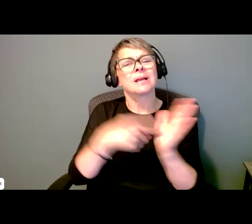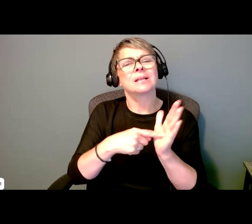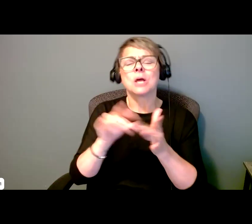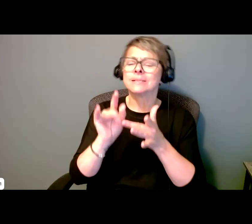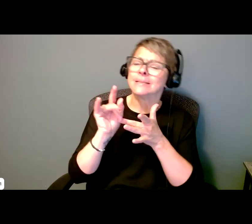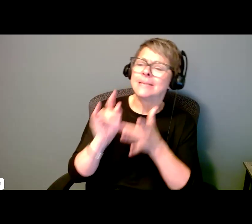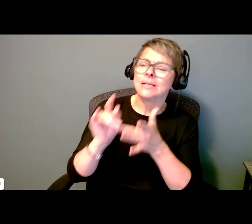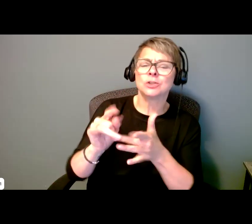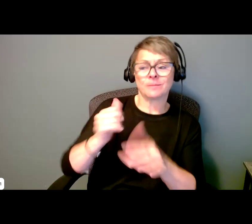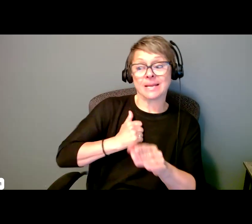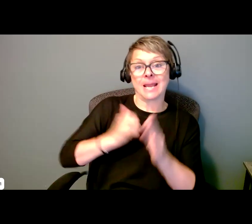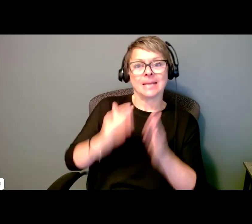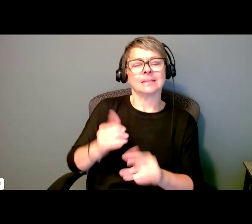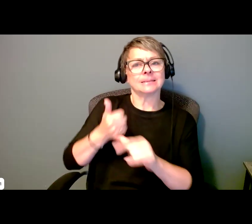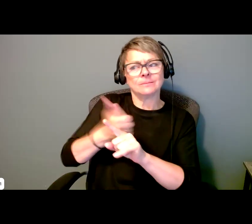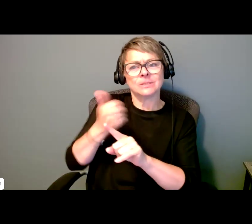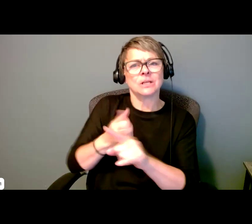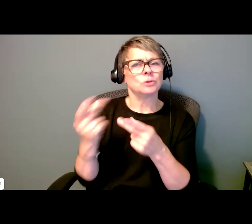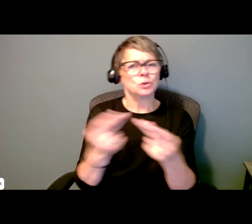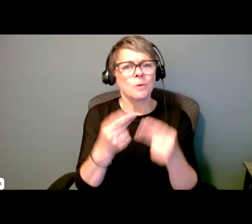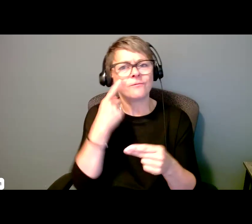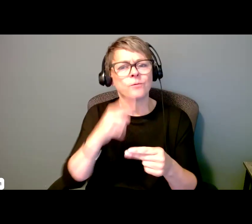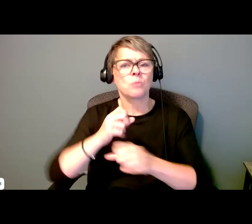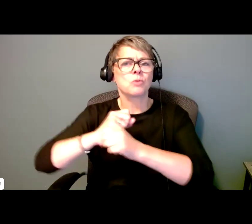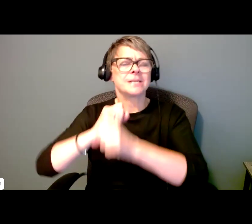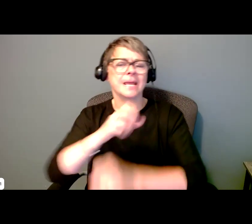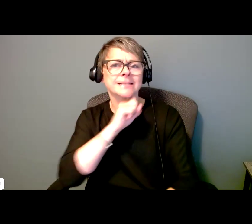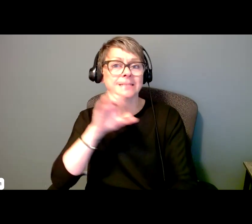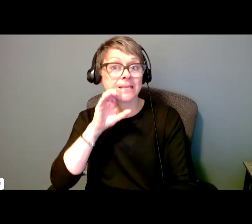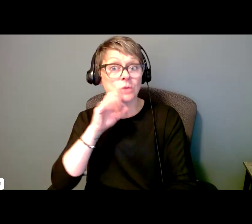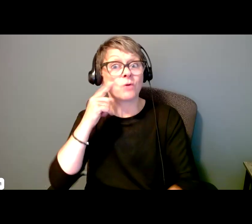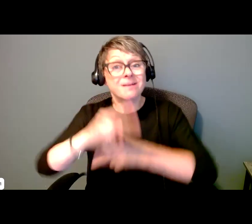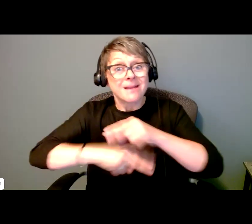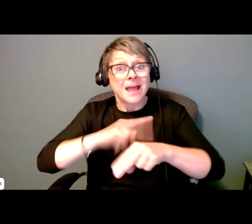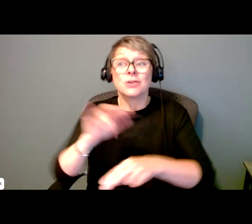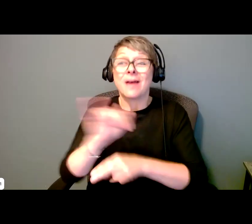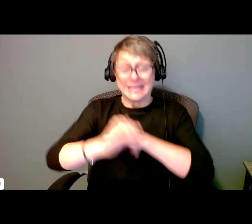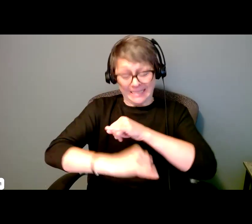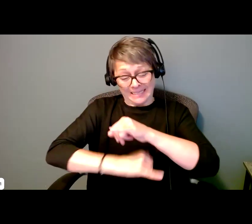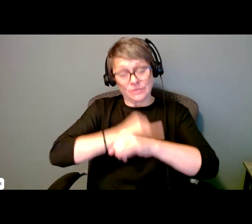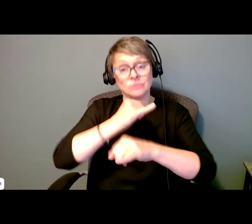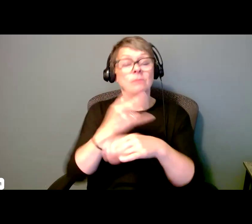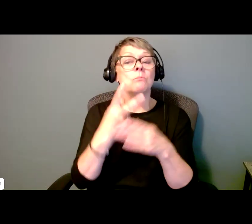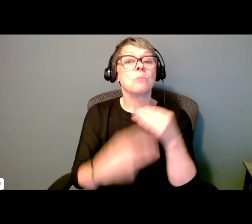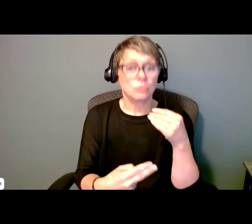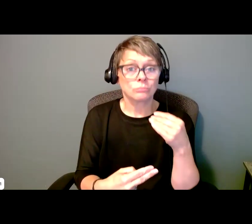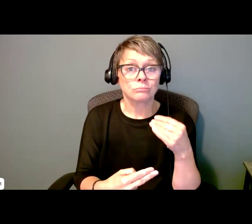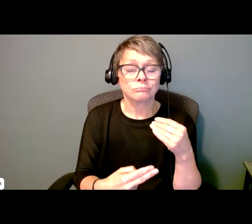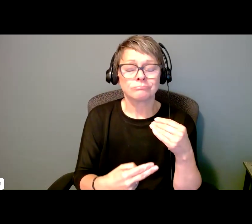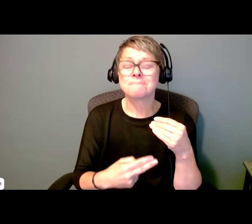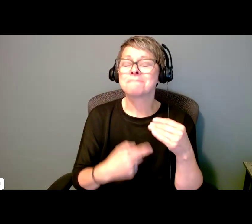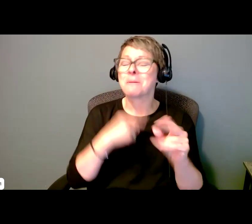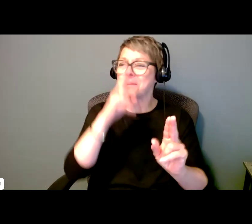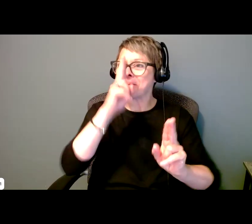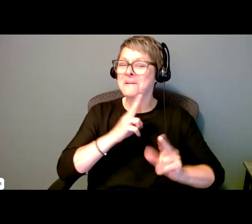on issues of elder abuse and mistreatment on a national and international scale. And I'm so pleased